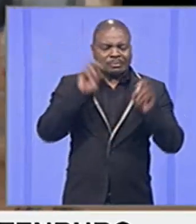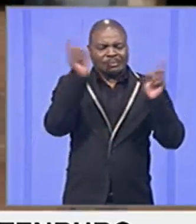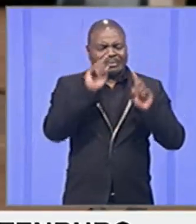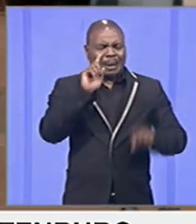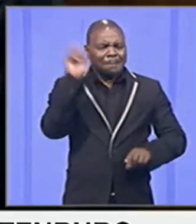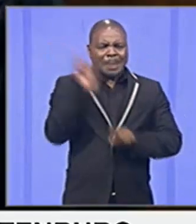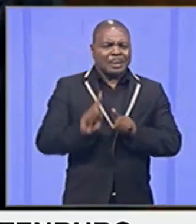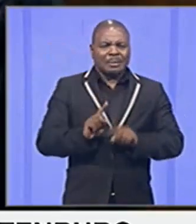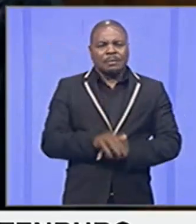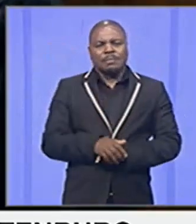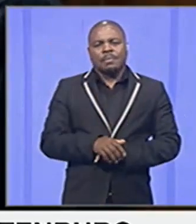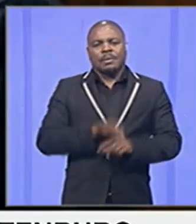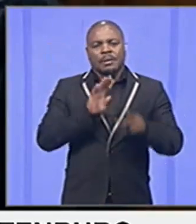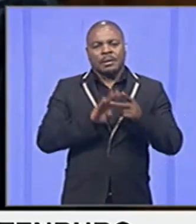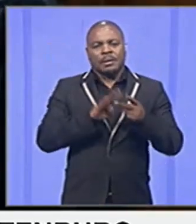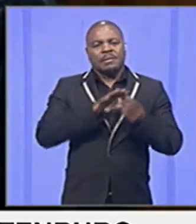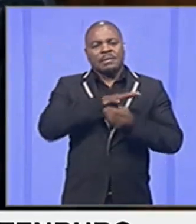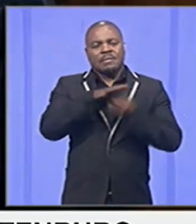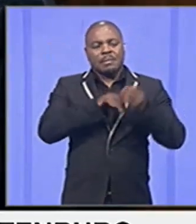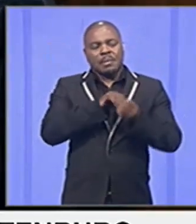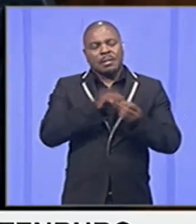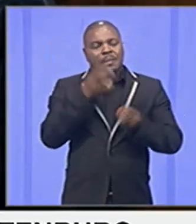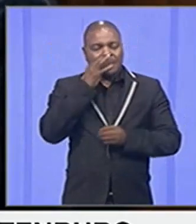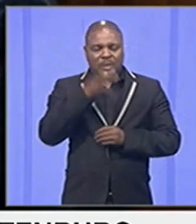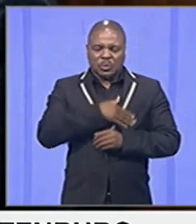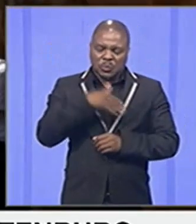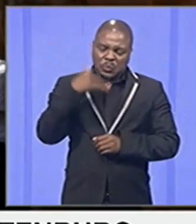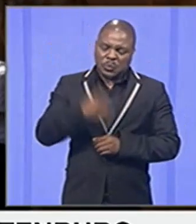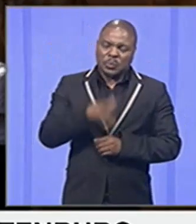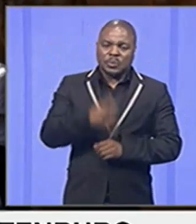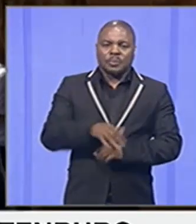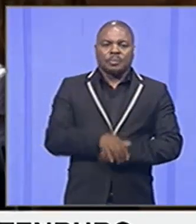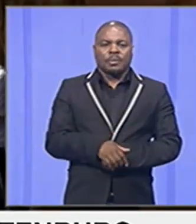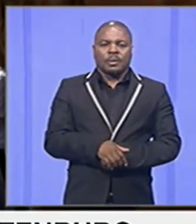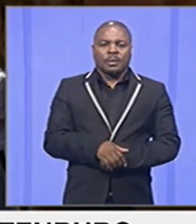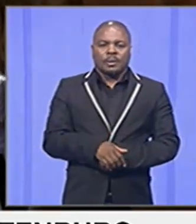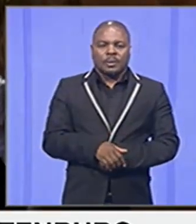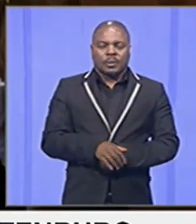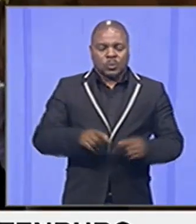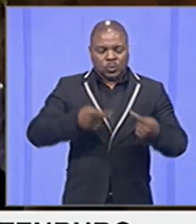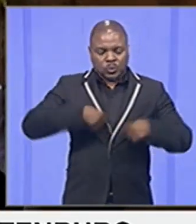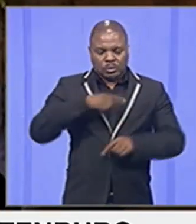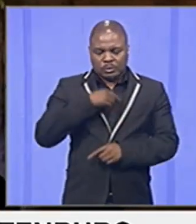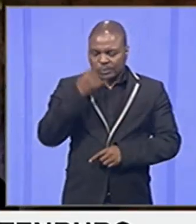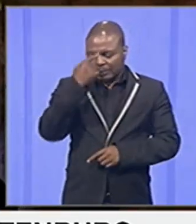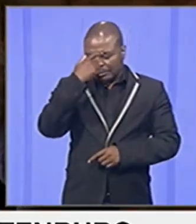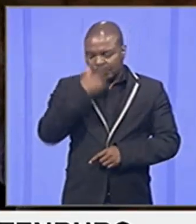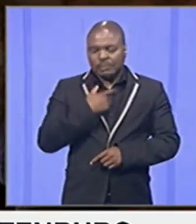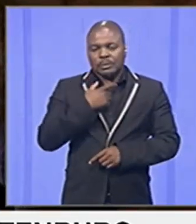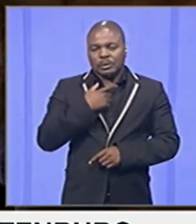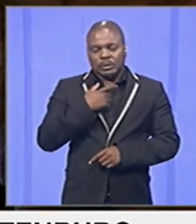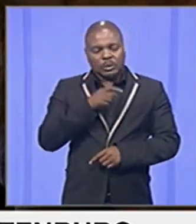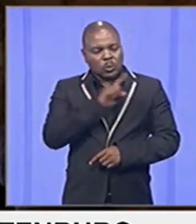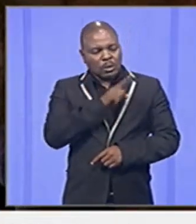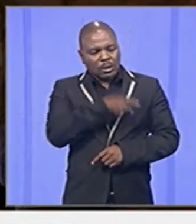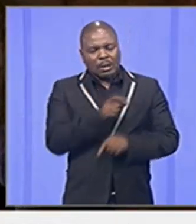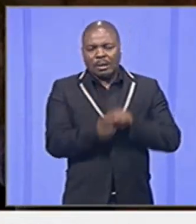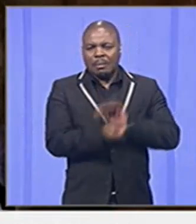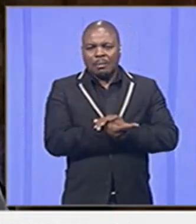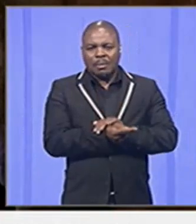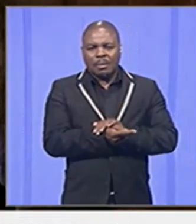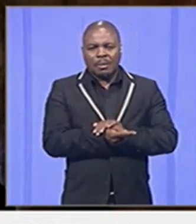motlakase. Ba malapa ba re seo se ba utlwisitse botlhoko. Re maswabi go bona ntho e diragetse because ne